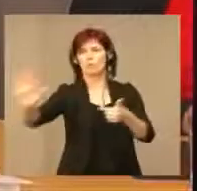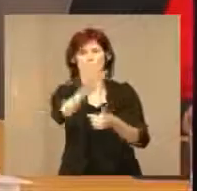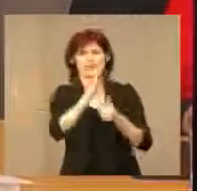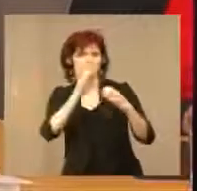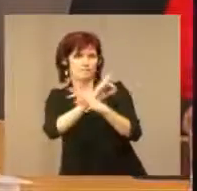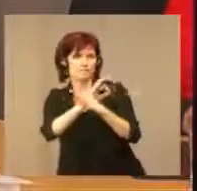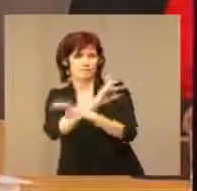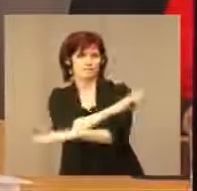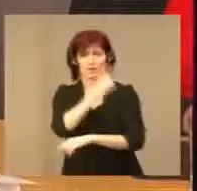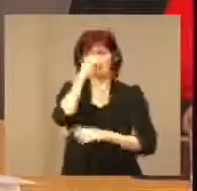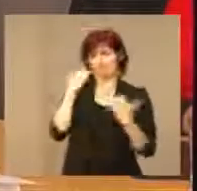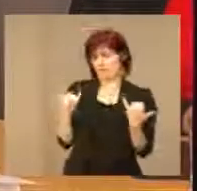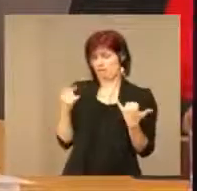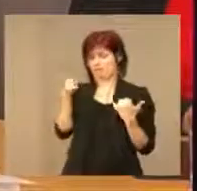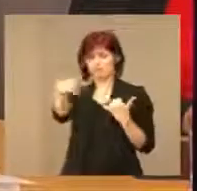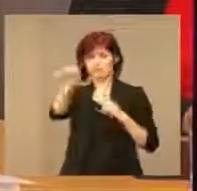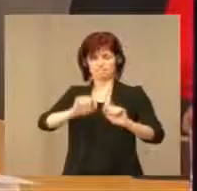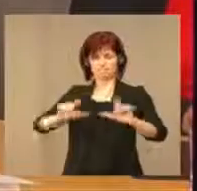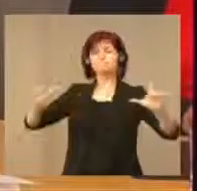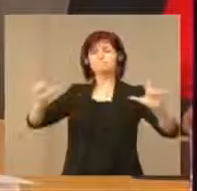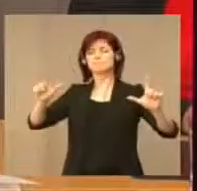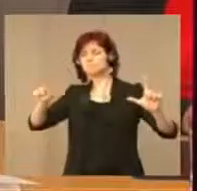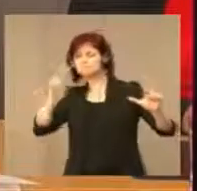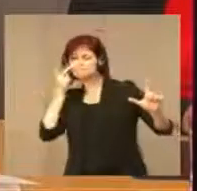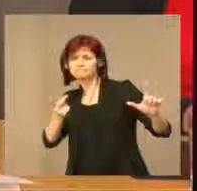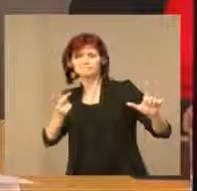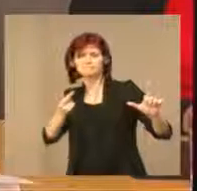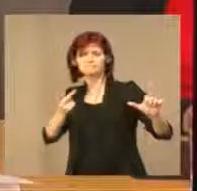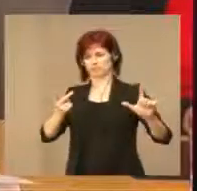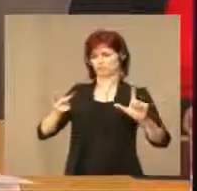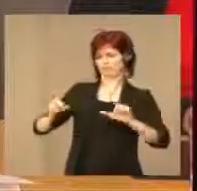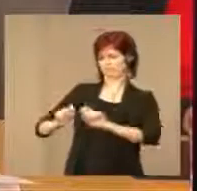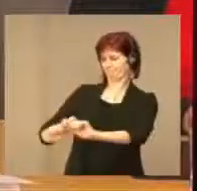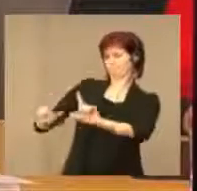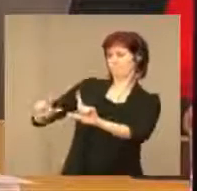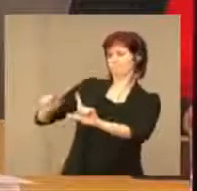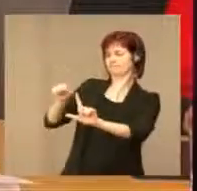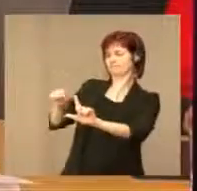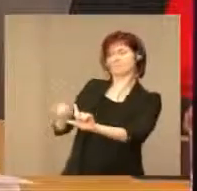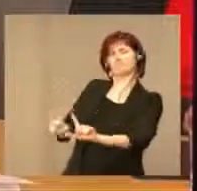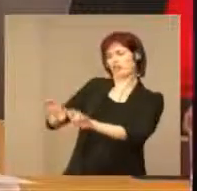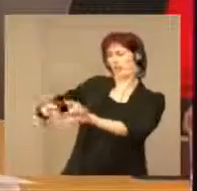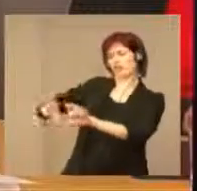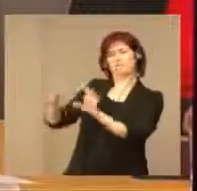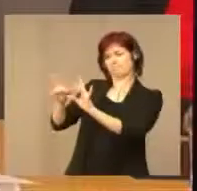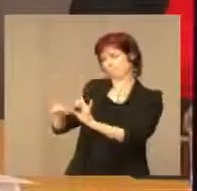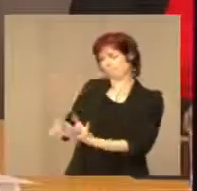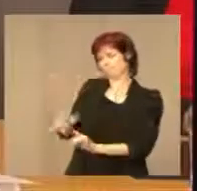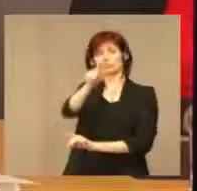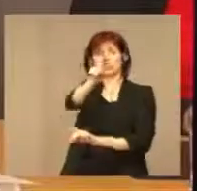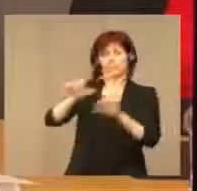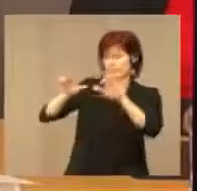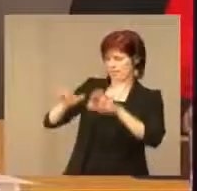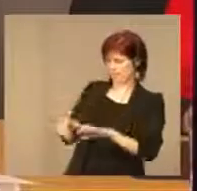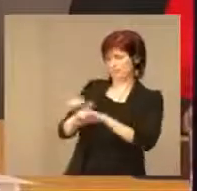right, on your screen, you should see a chat box, and you'll be able to type questions to us.